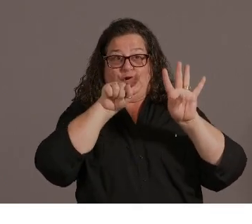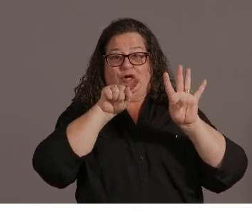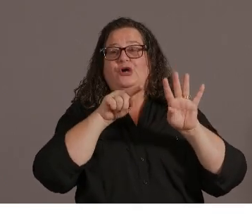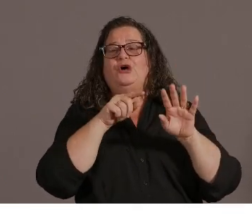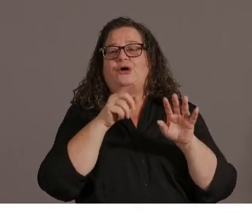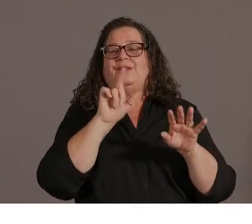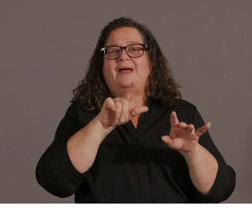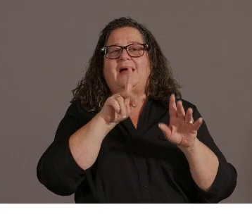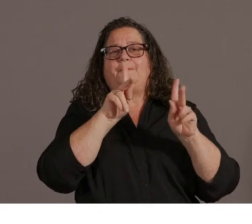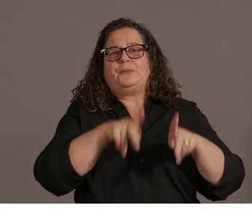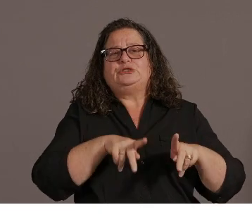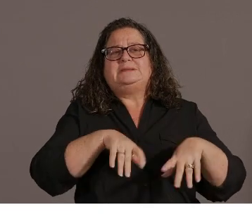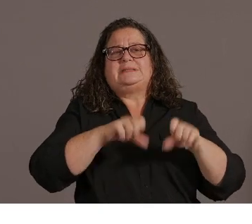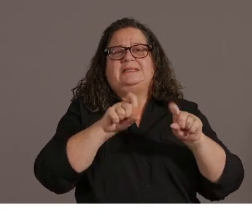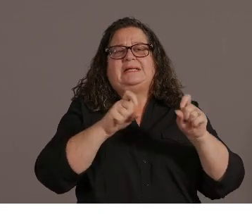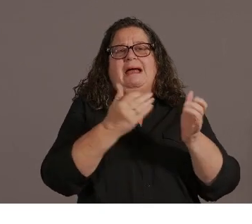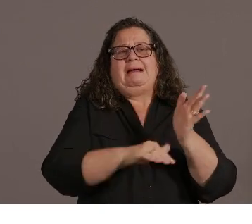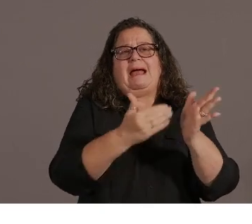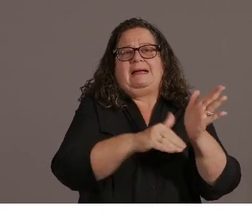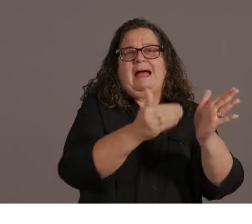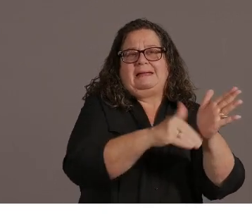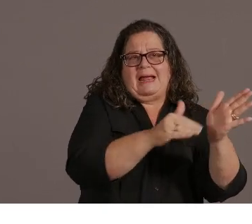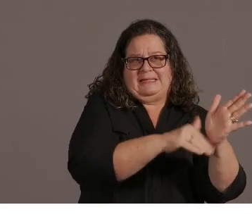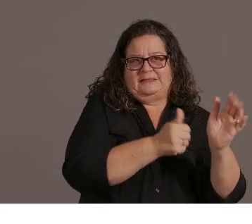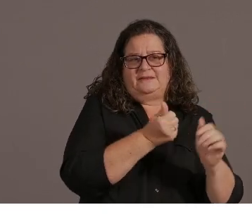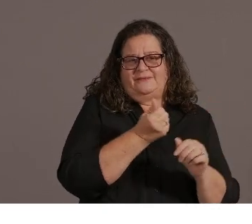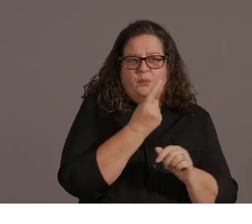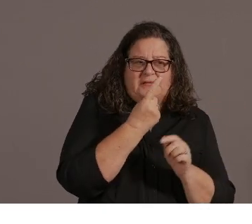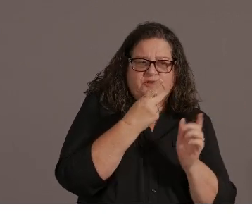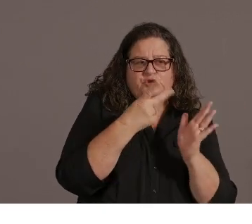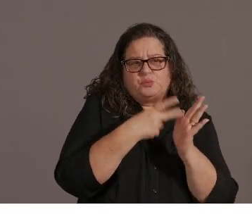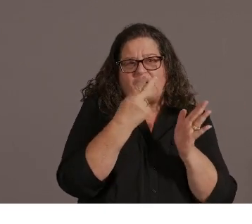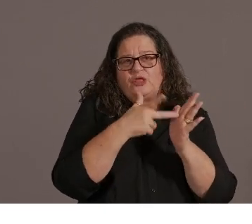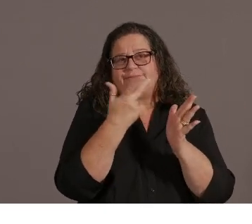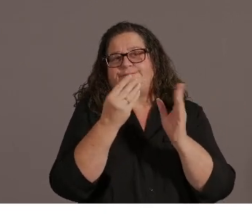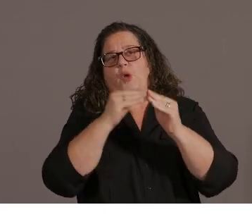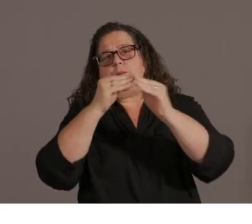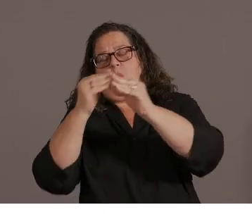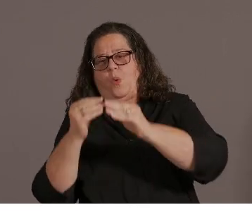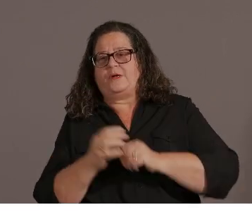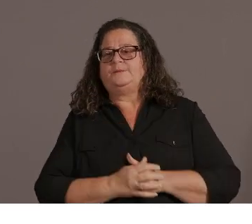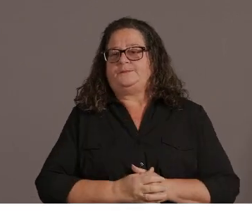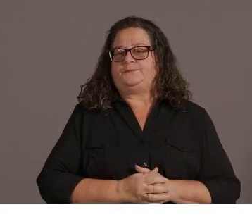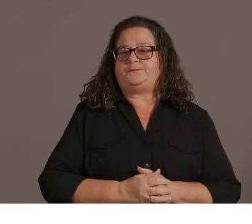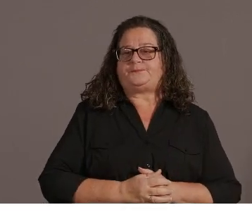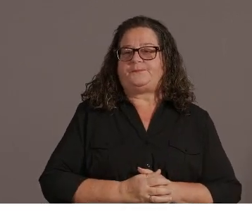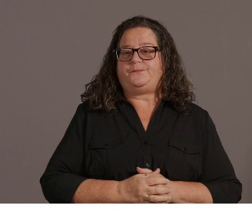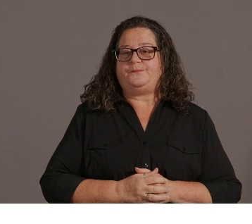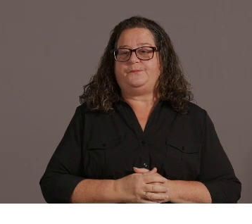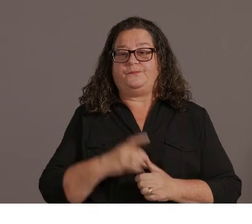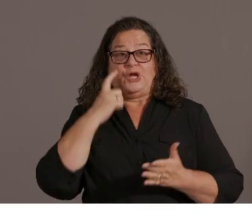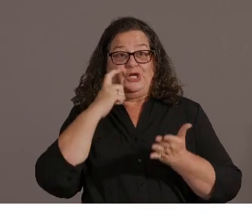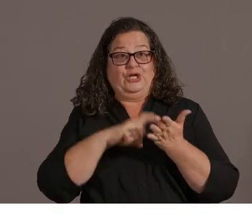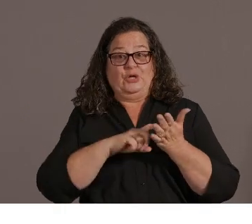Arizonans who had already been tested. As you can see, our percent positivity is